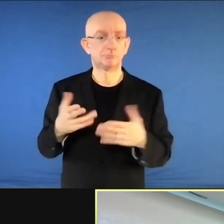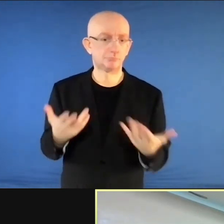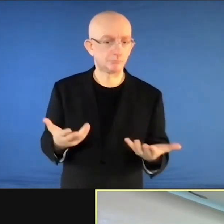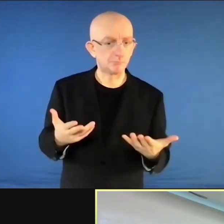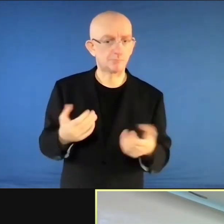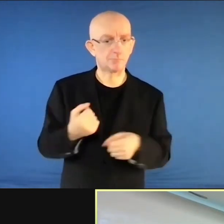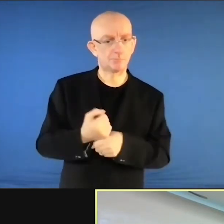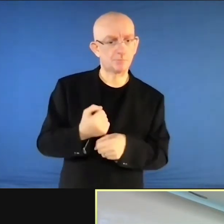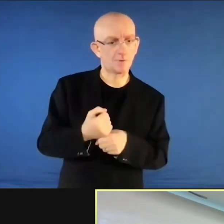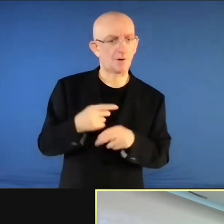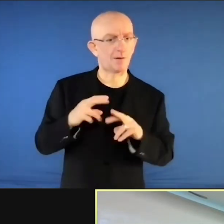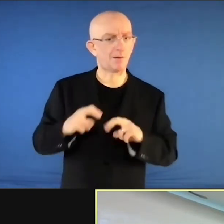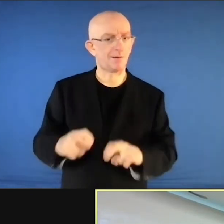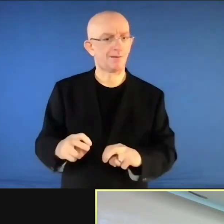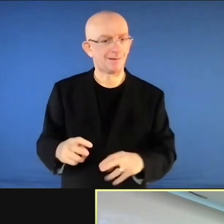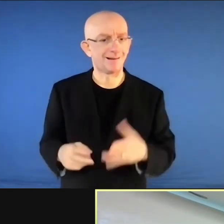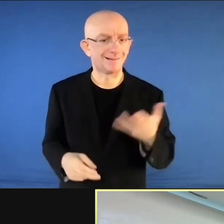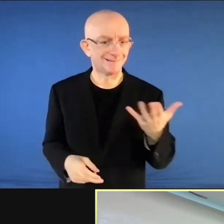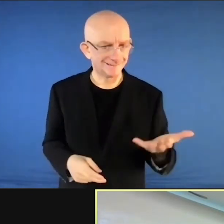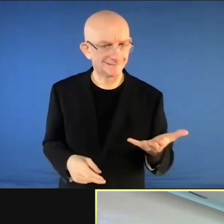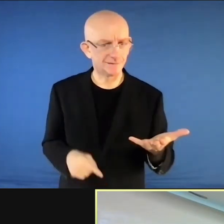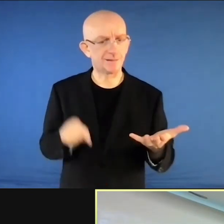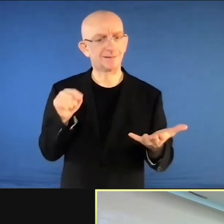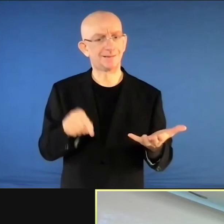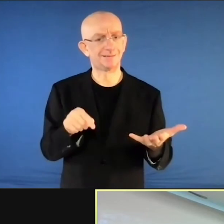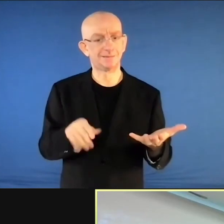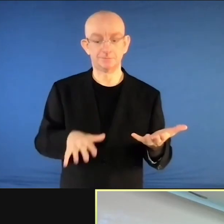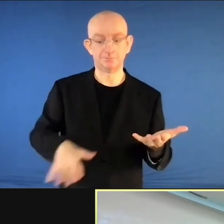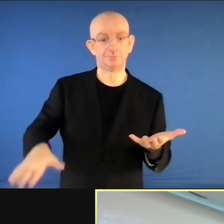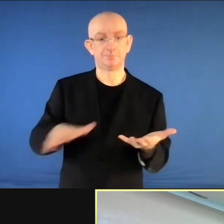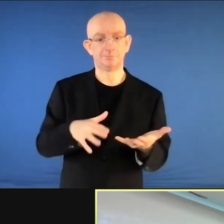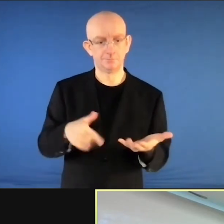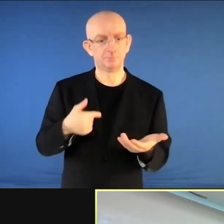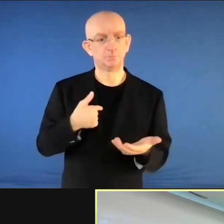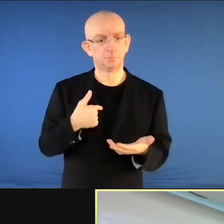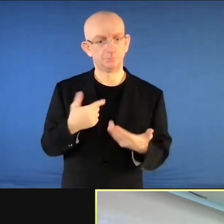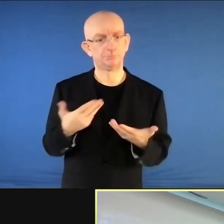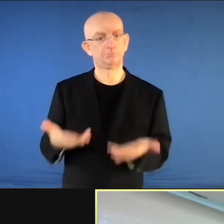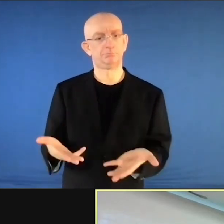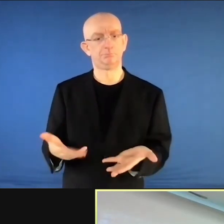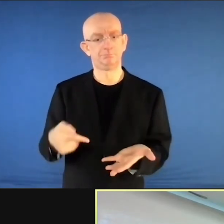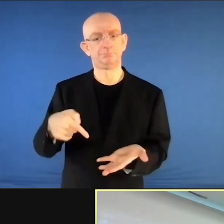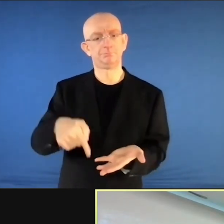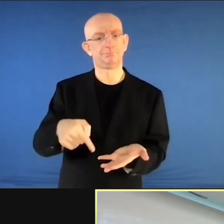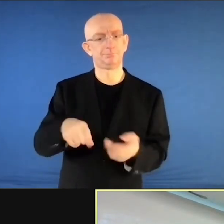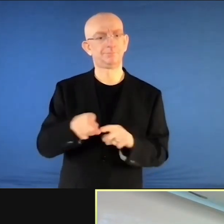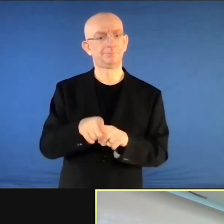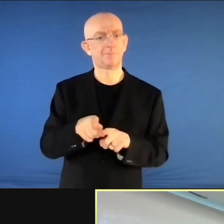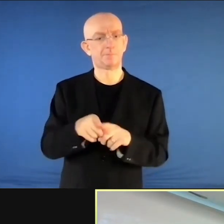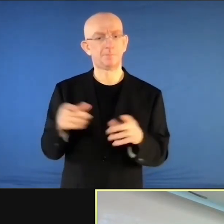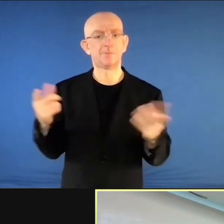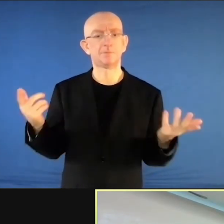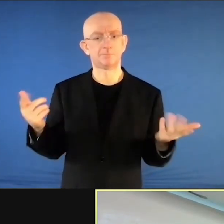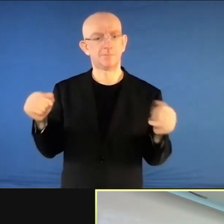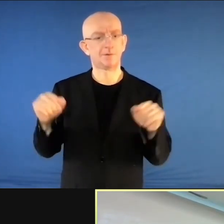that they both deserve on the podium,